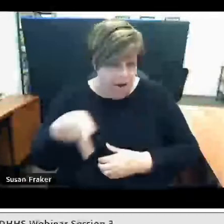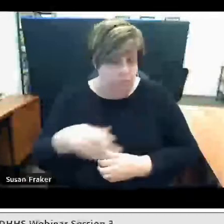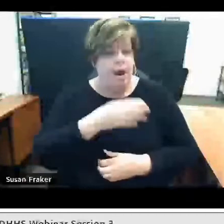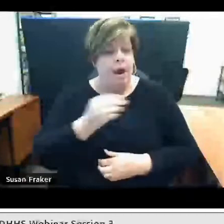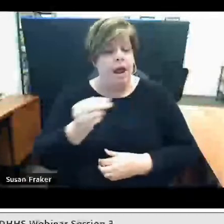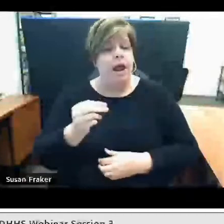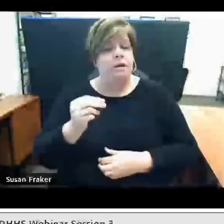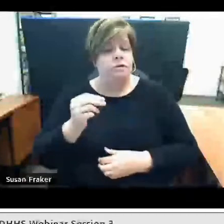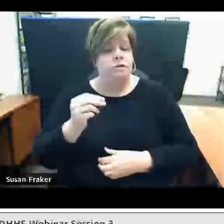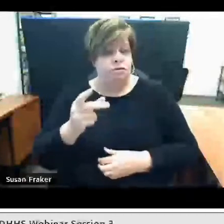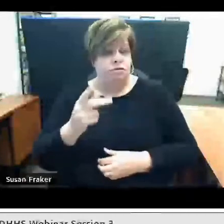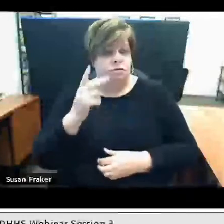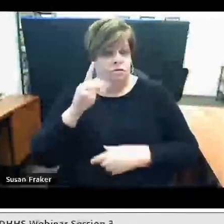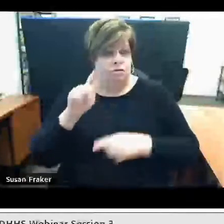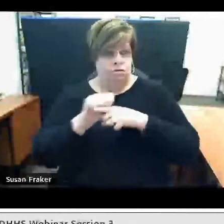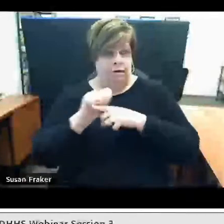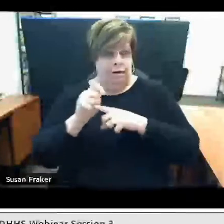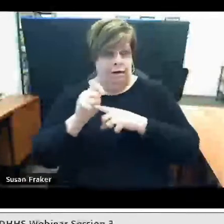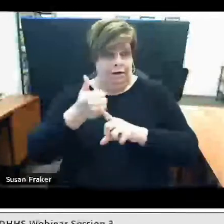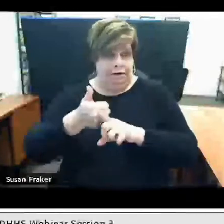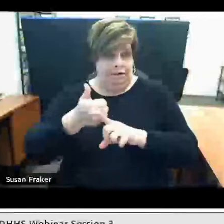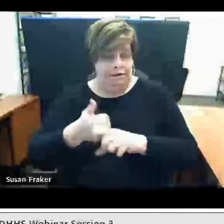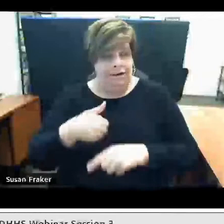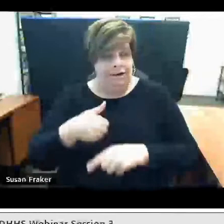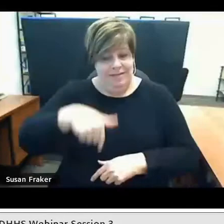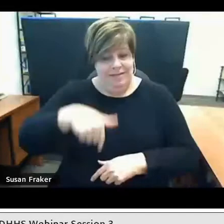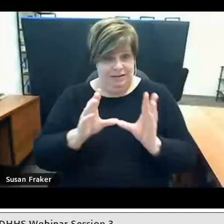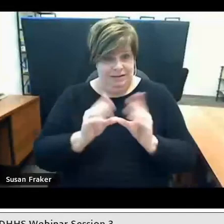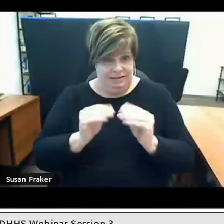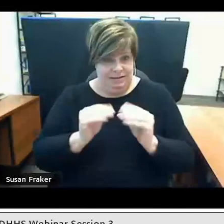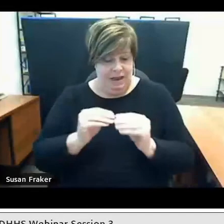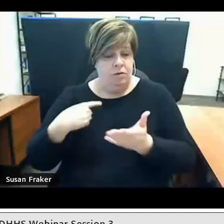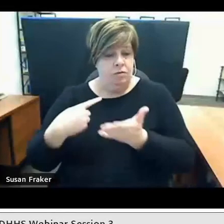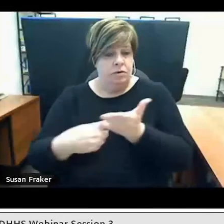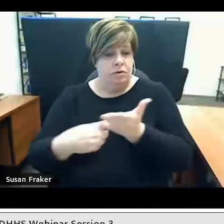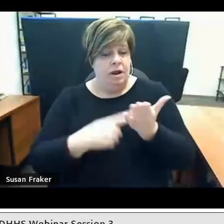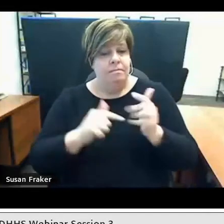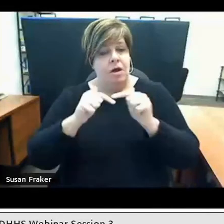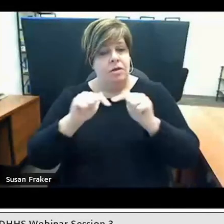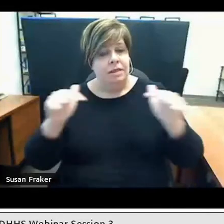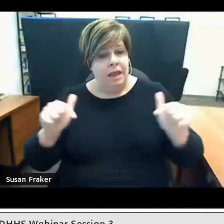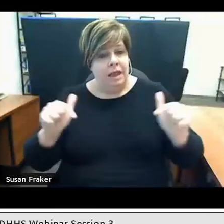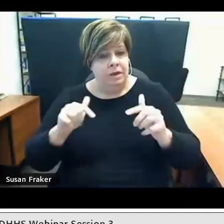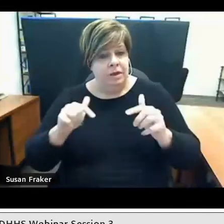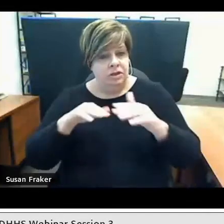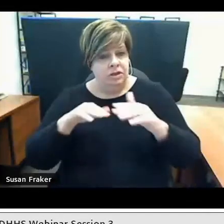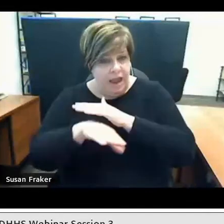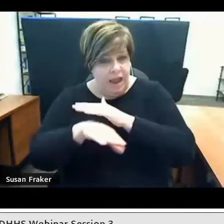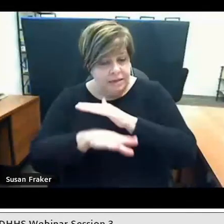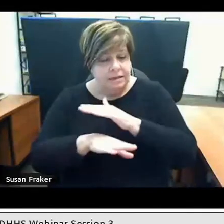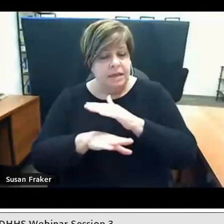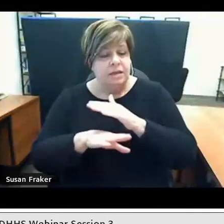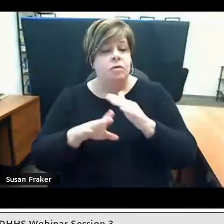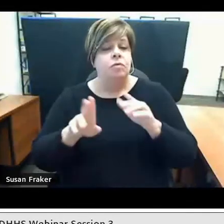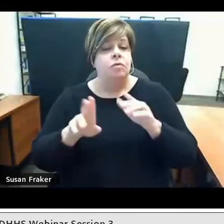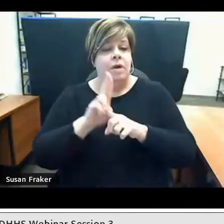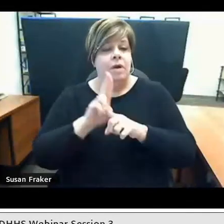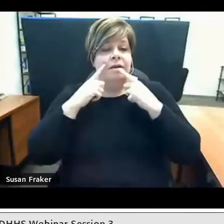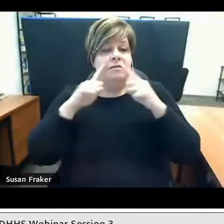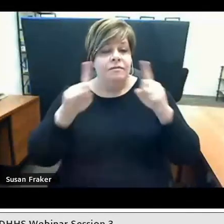live webinar. In this session, we're going to be looking at language access when working effectively with an